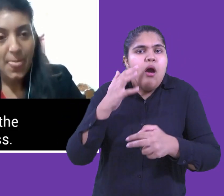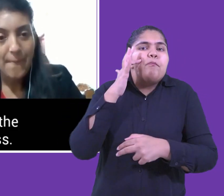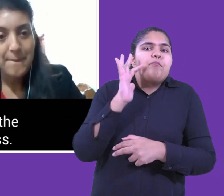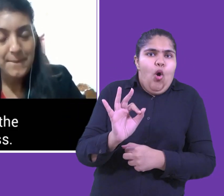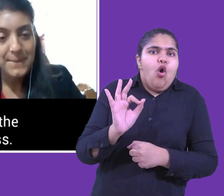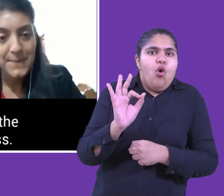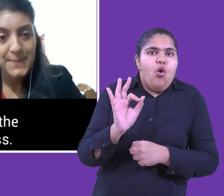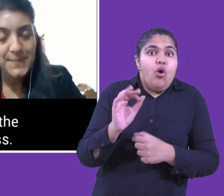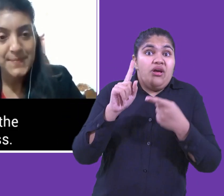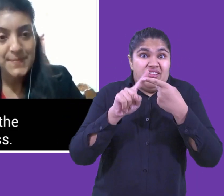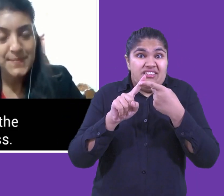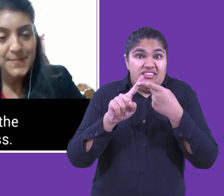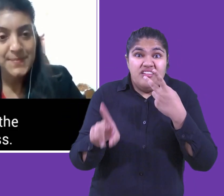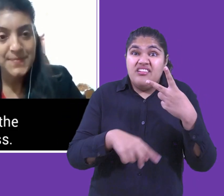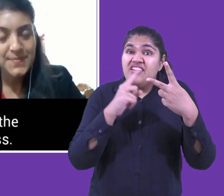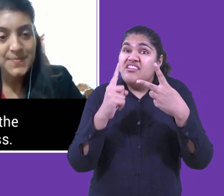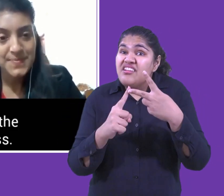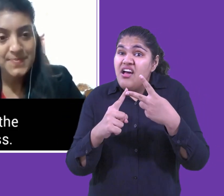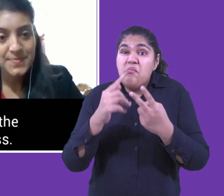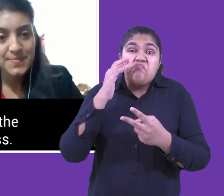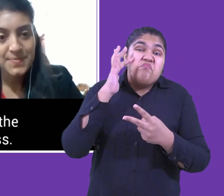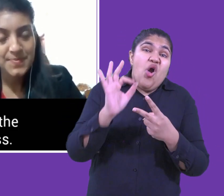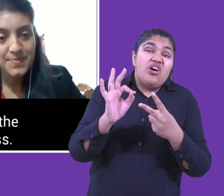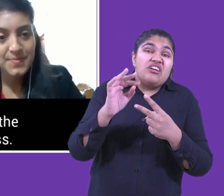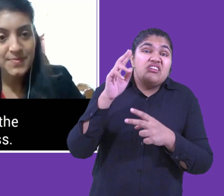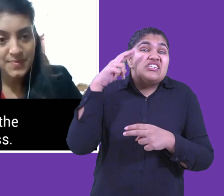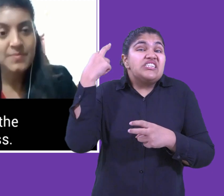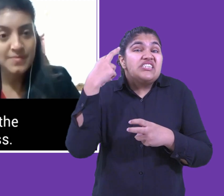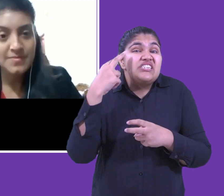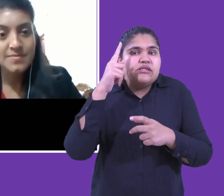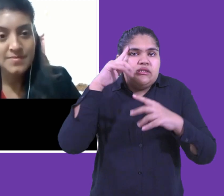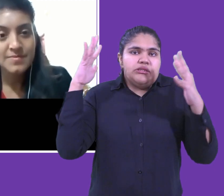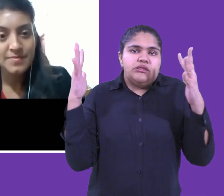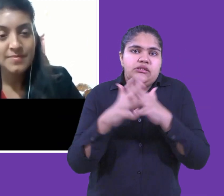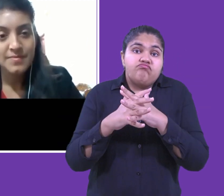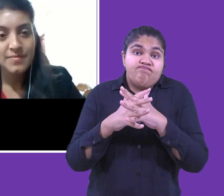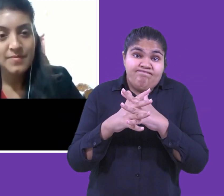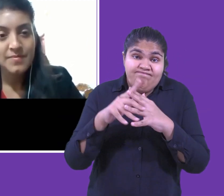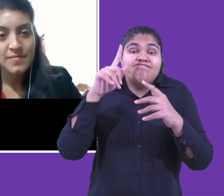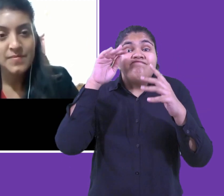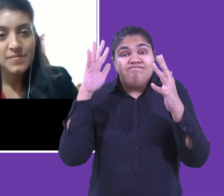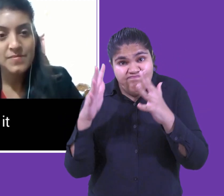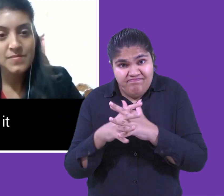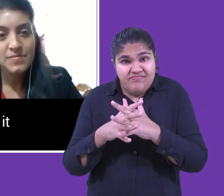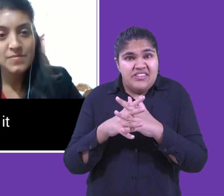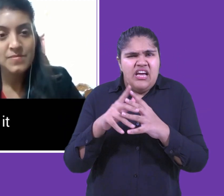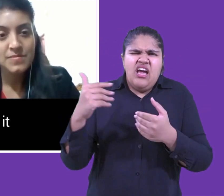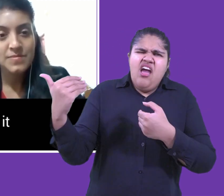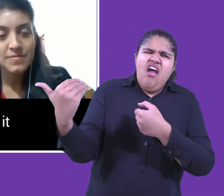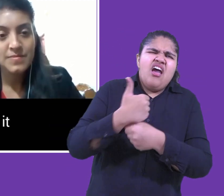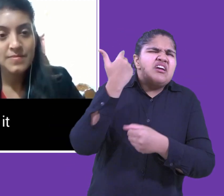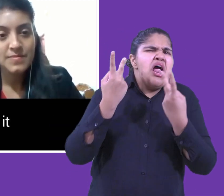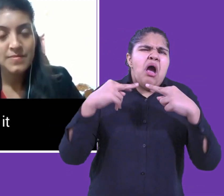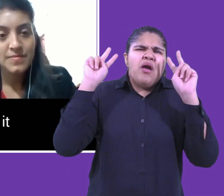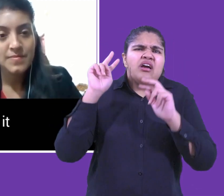And second thing, the most important thing is the stress, which can aggravate. It never stress. Again, there is a myth